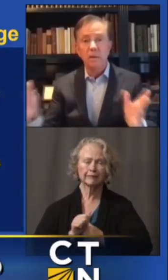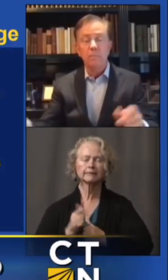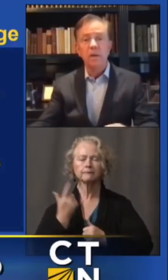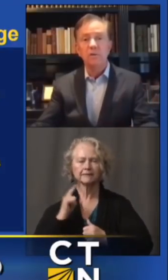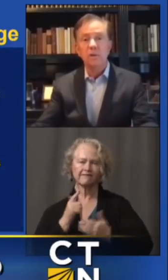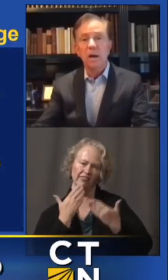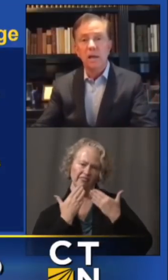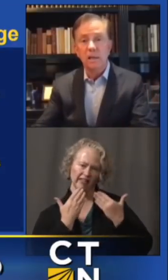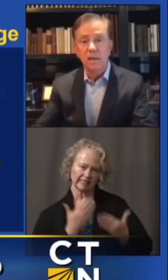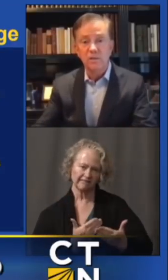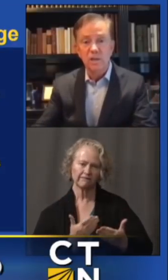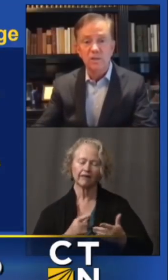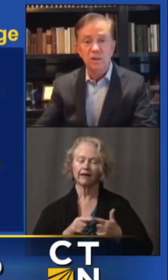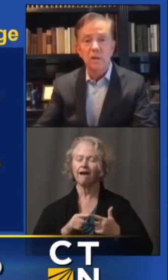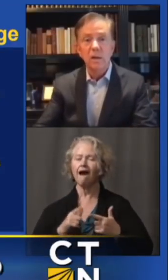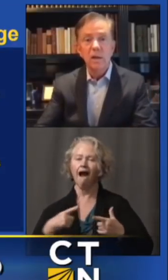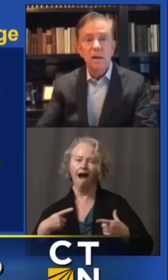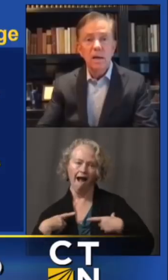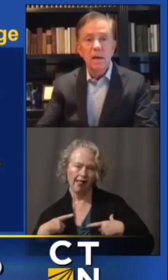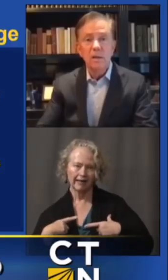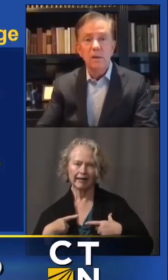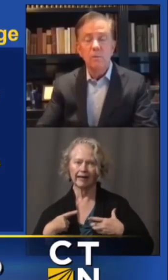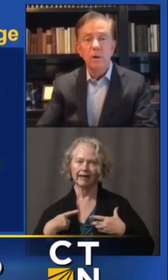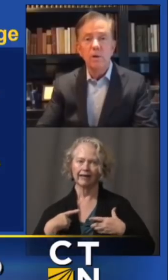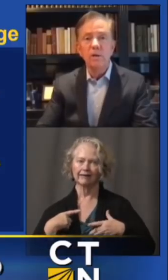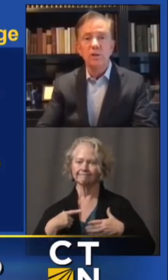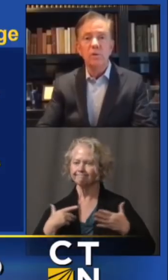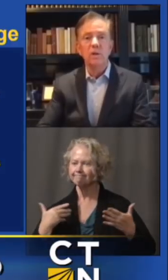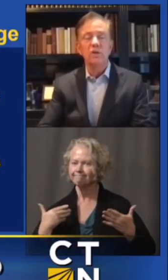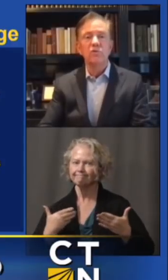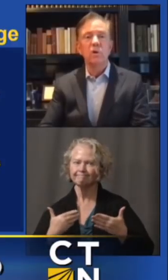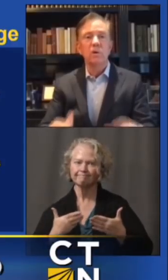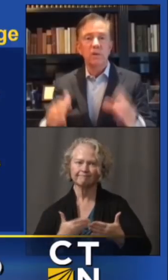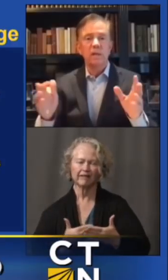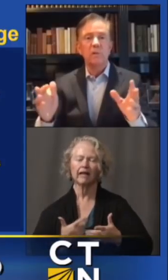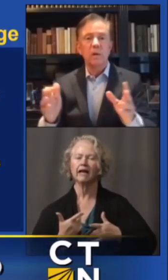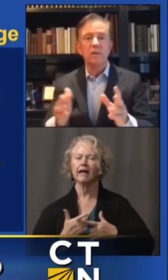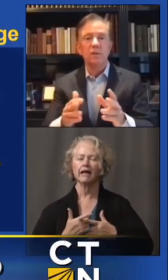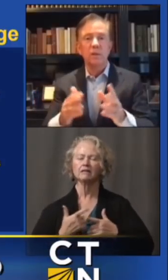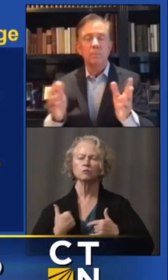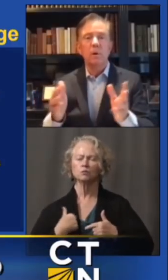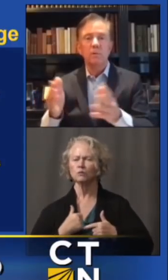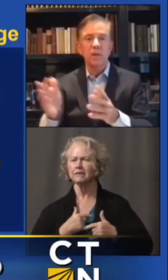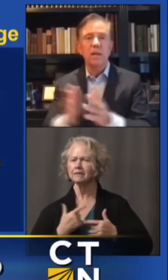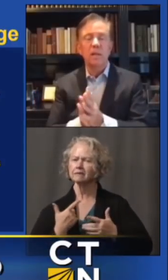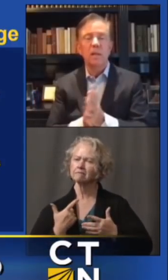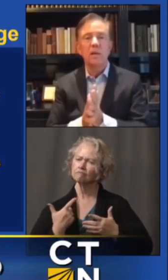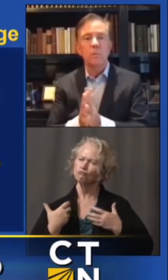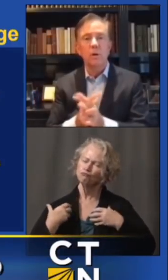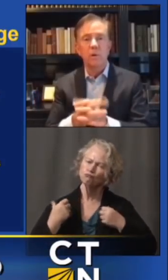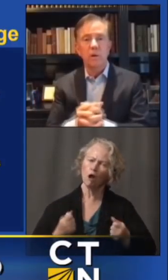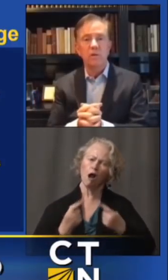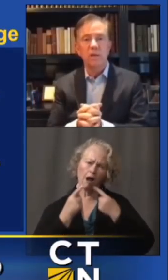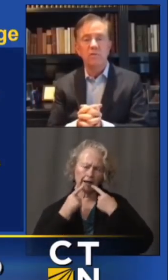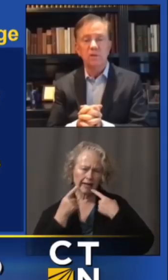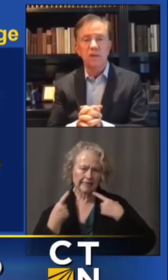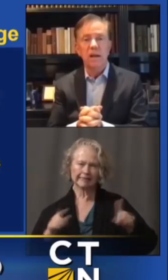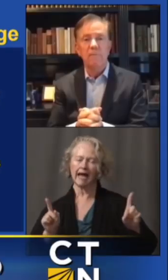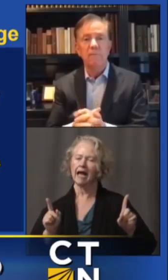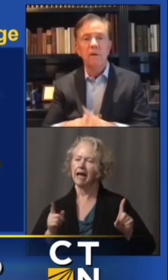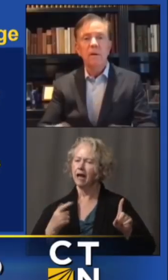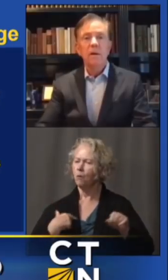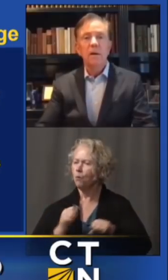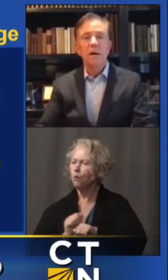Thanksgiving, because of the holiday season. And we are issuing a strong declaration. Paul's taking the lead, working with other chiefs of